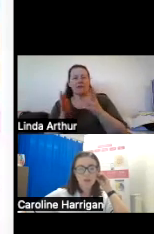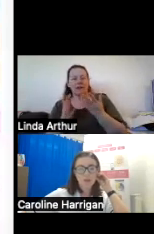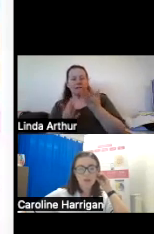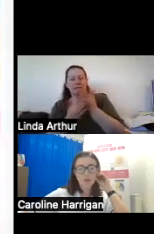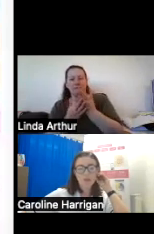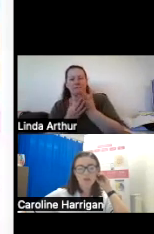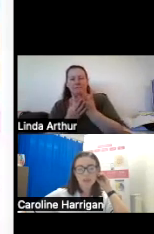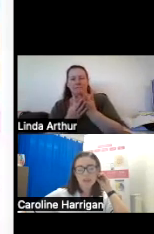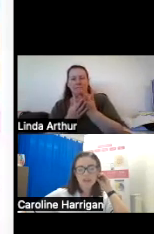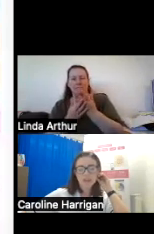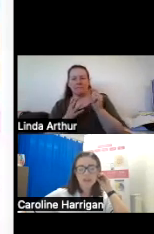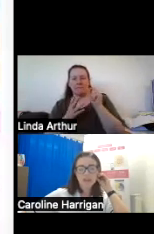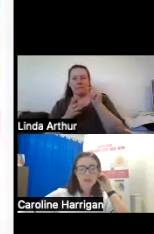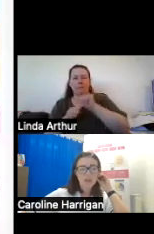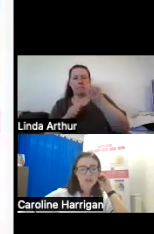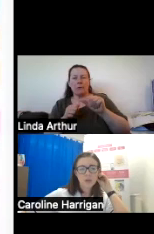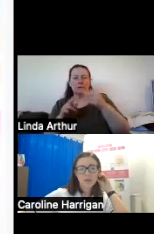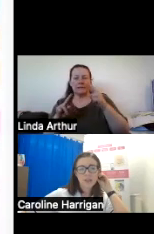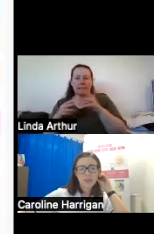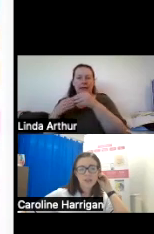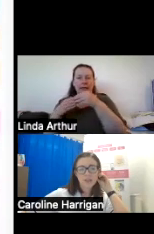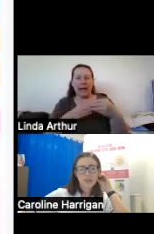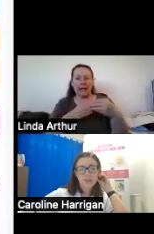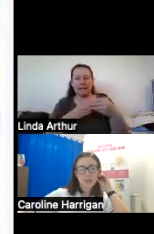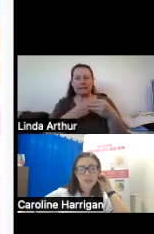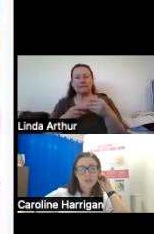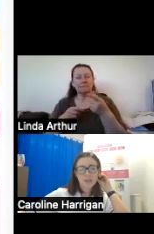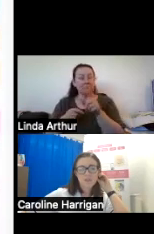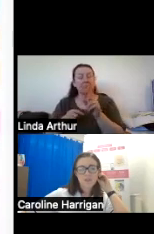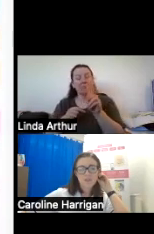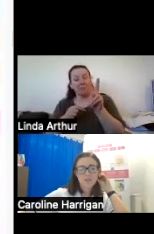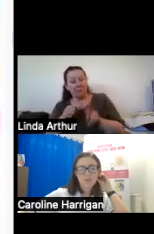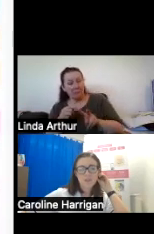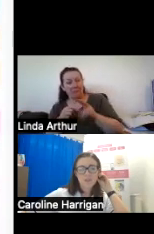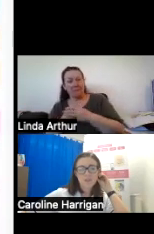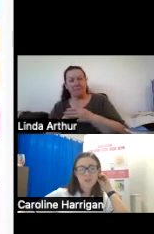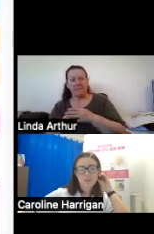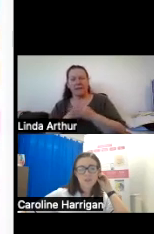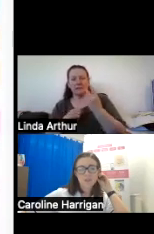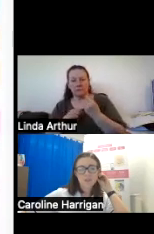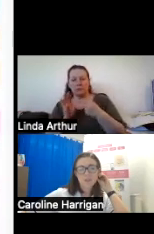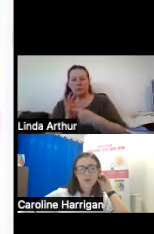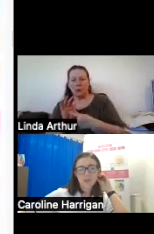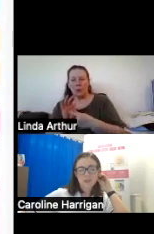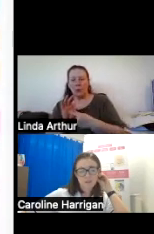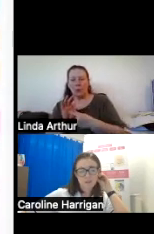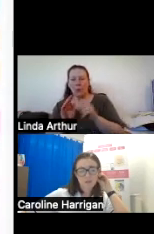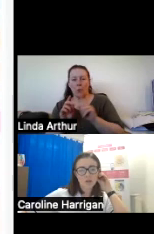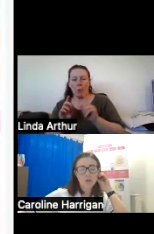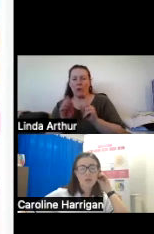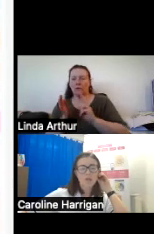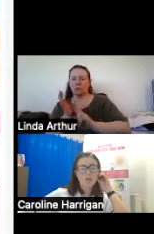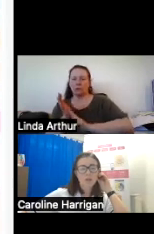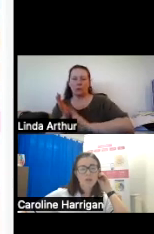up postnatal running guidelines, and it's a really, really nice way step-by-step process of, you know, what is the